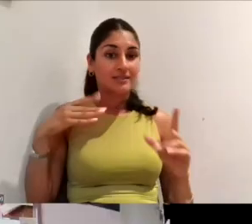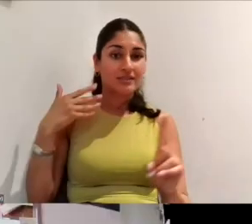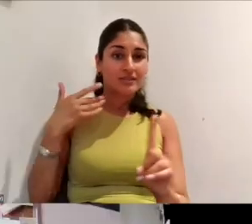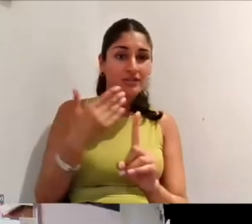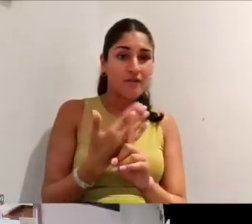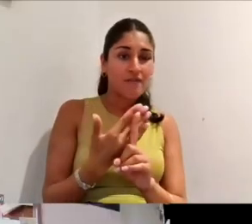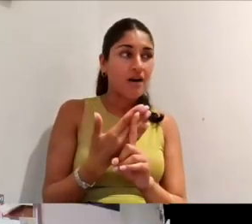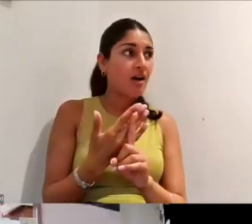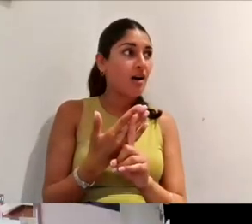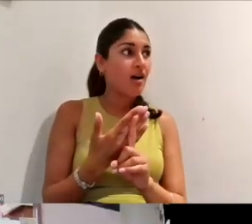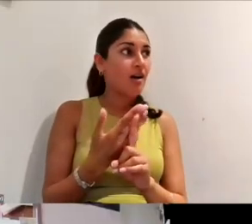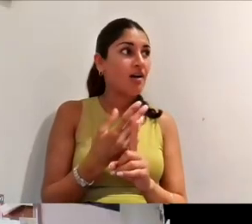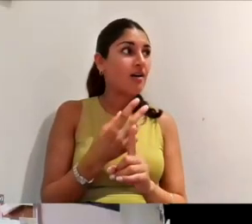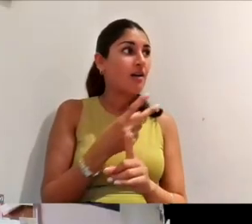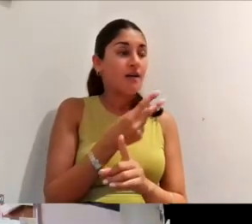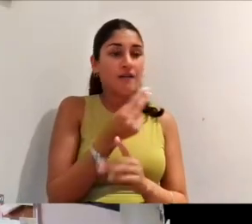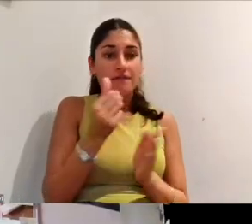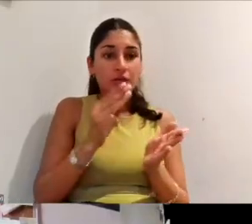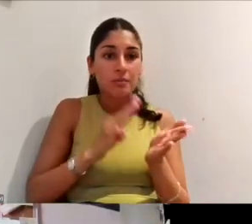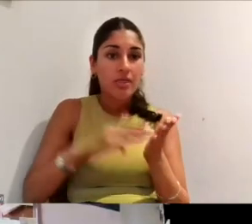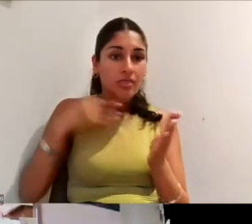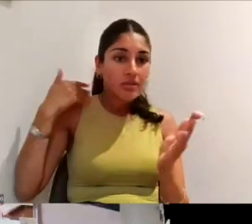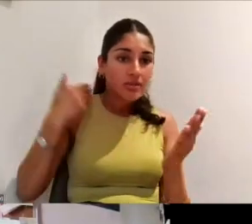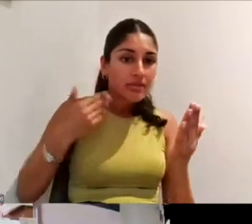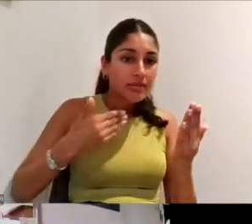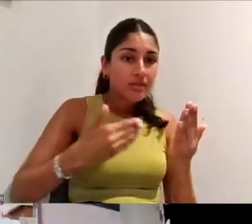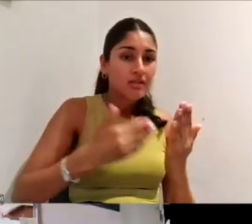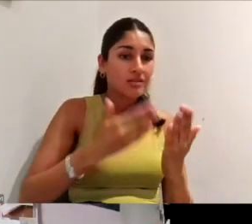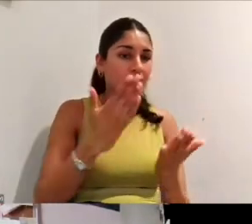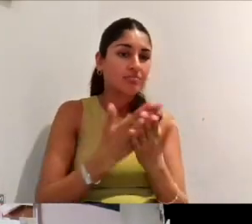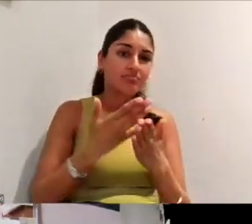last few months, and it's